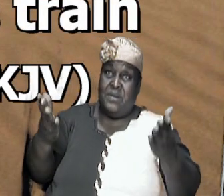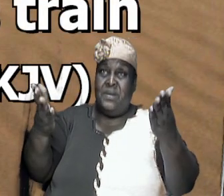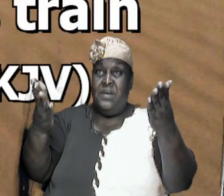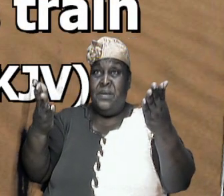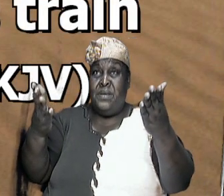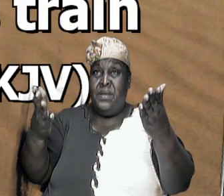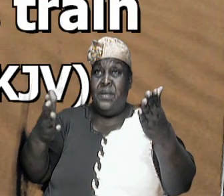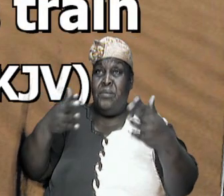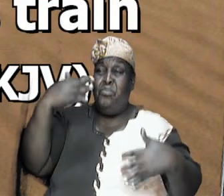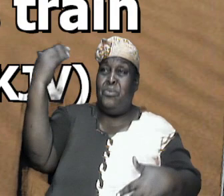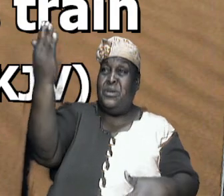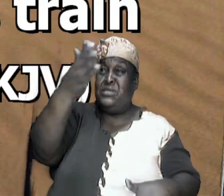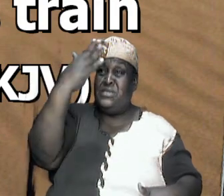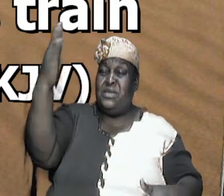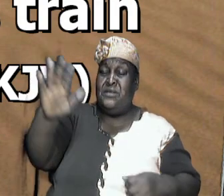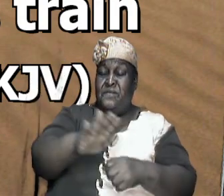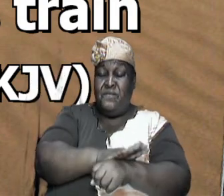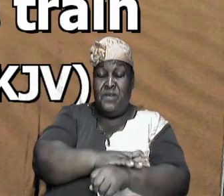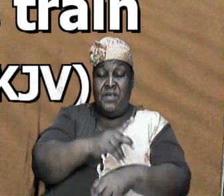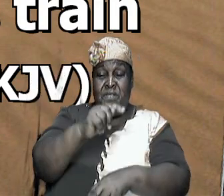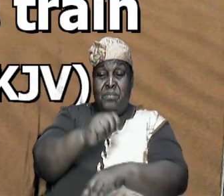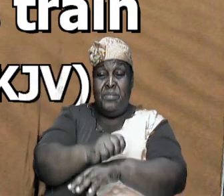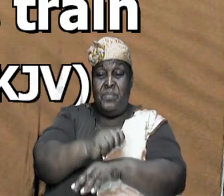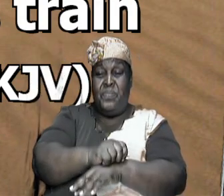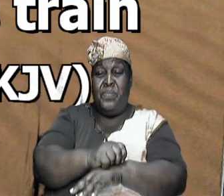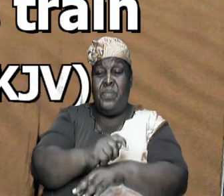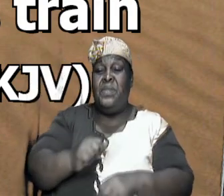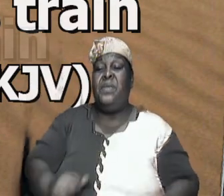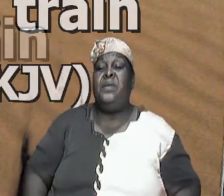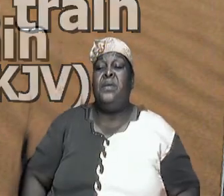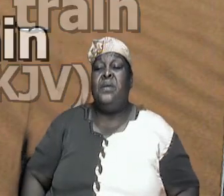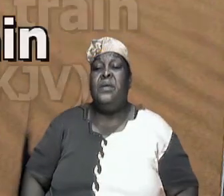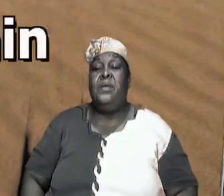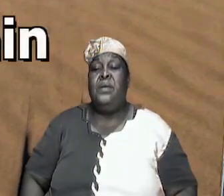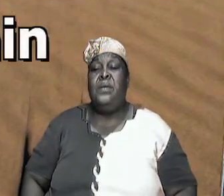up, and his train filled the temple. Verse 2 said,